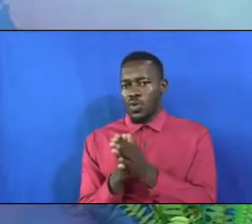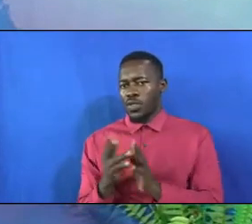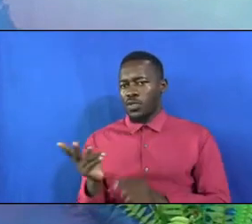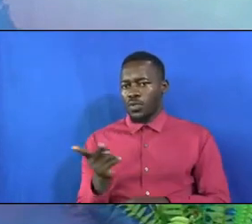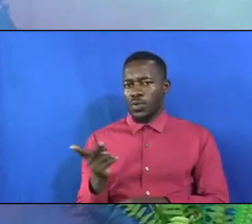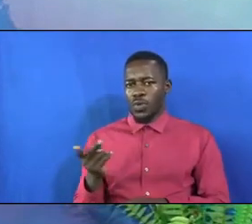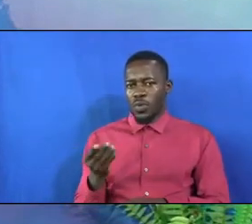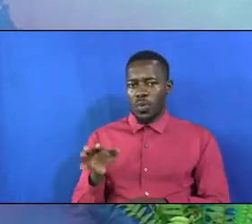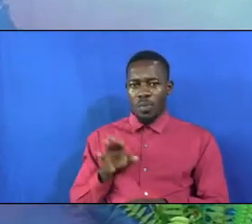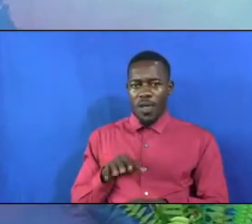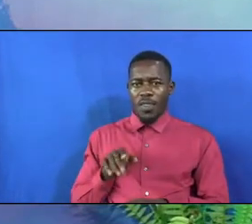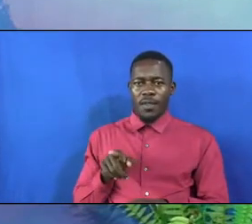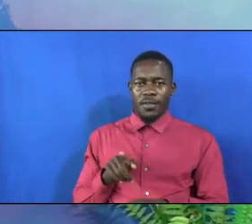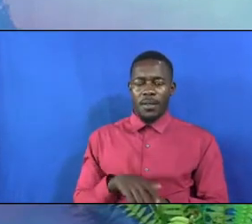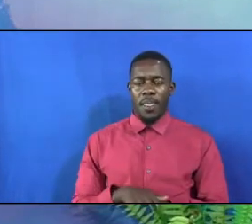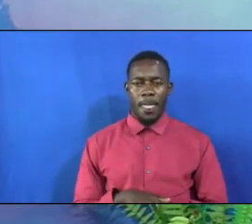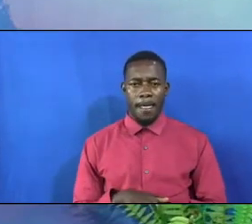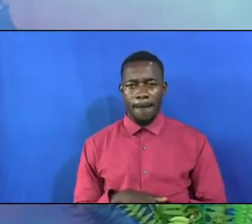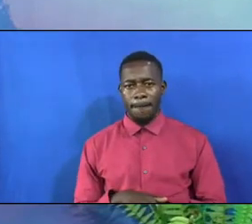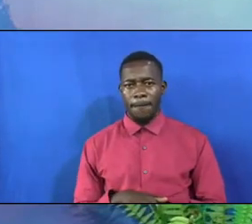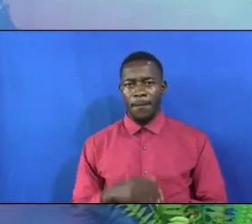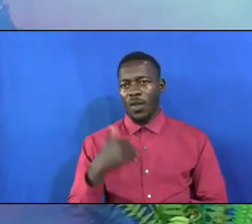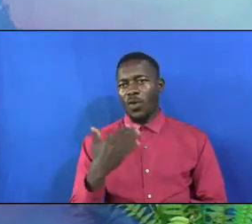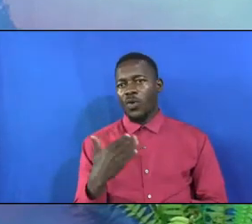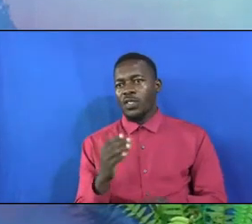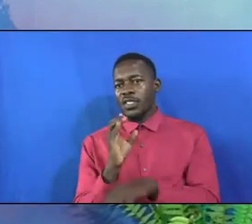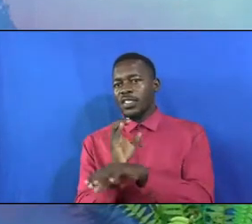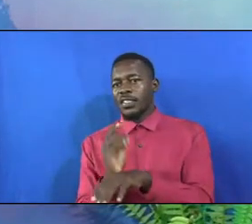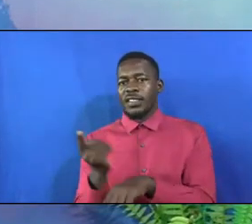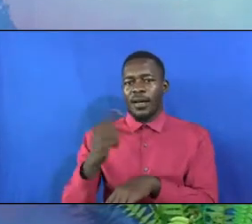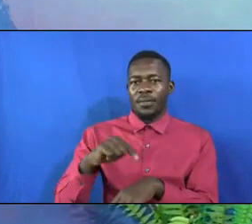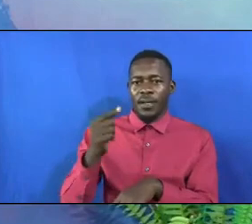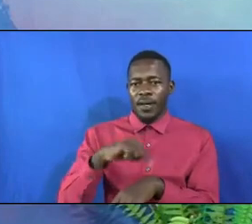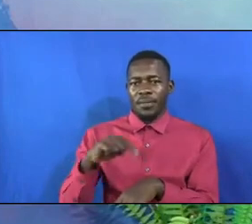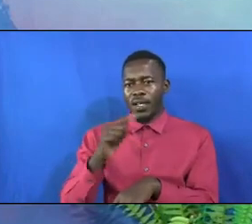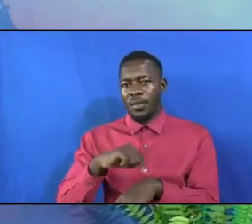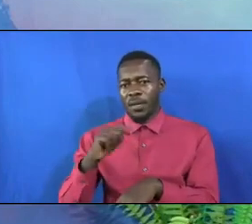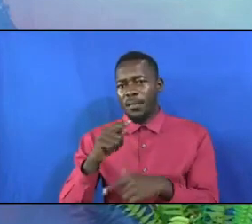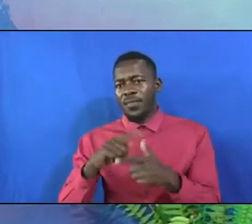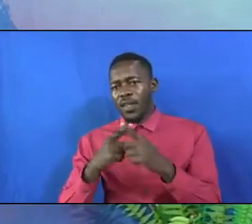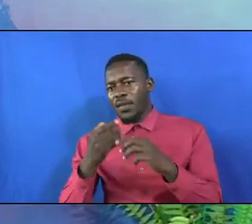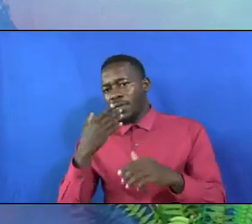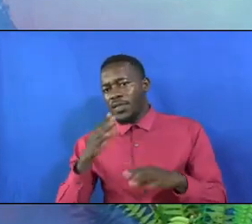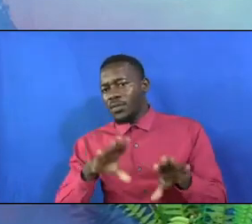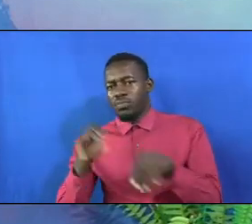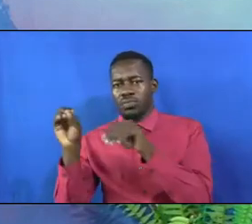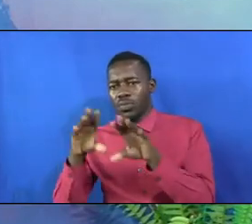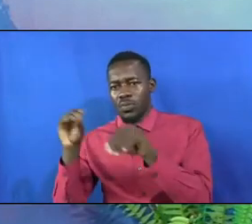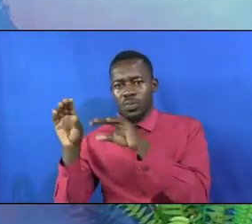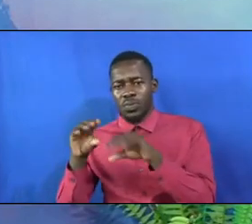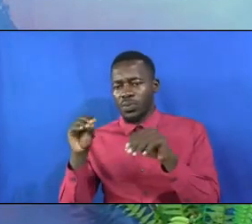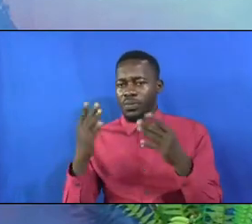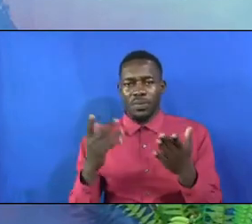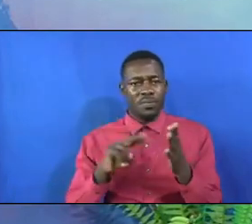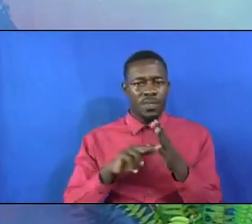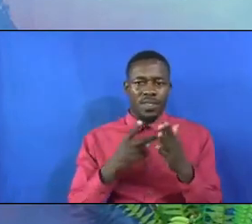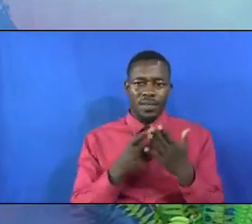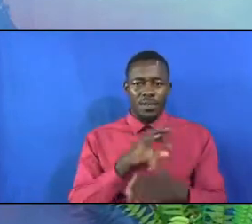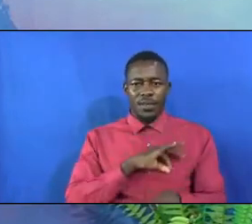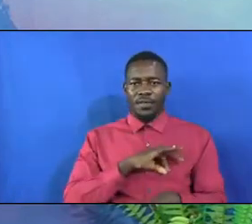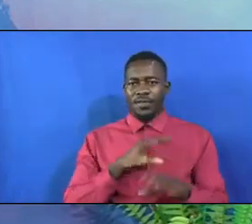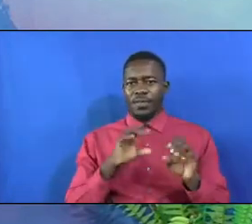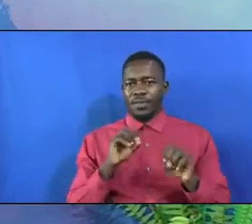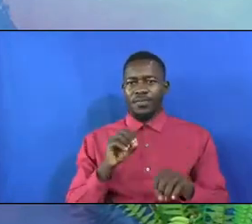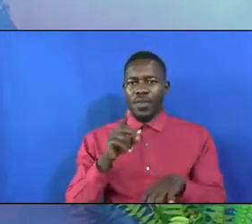Let us not stand to be spectators, because spectators will not be guiltless. Proverbs